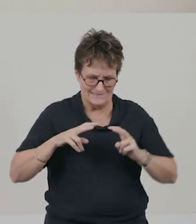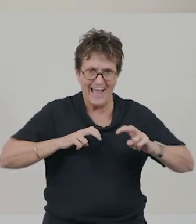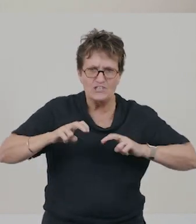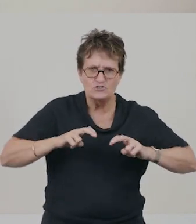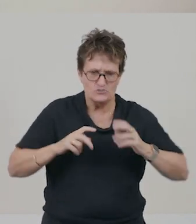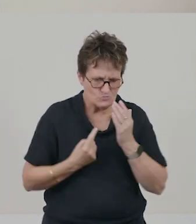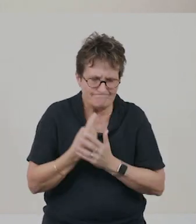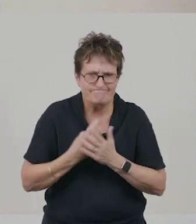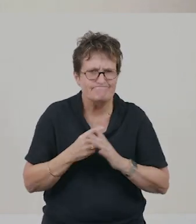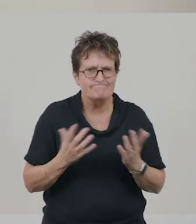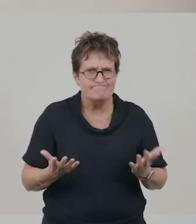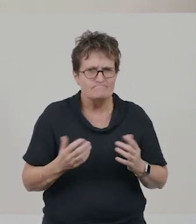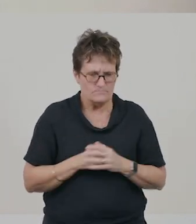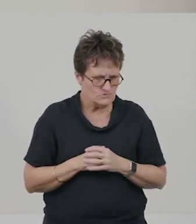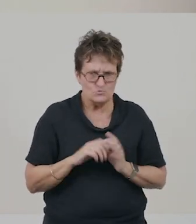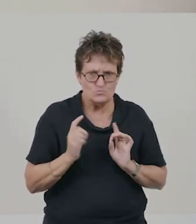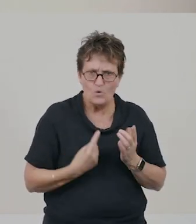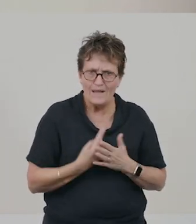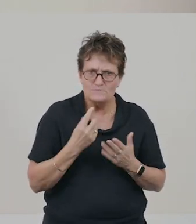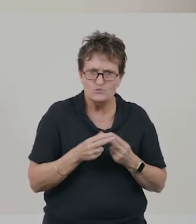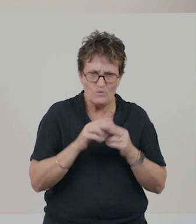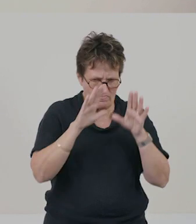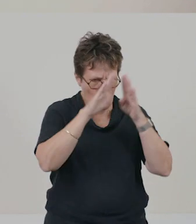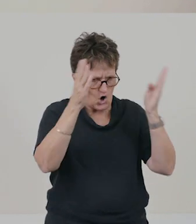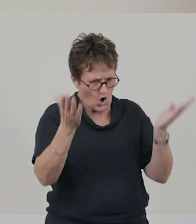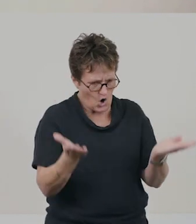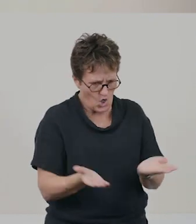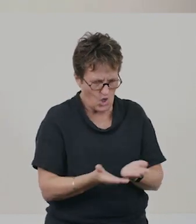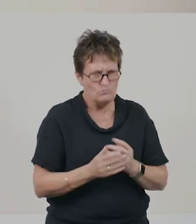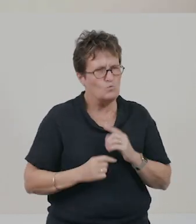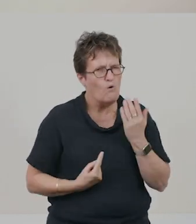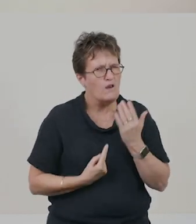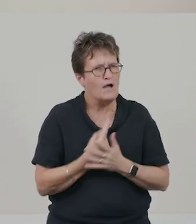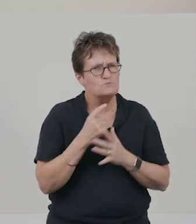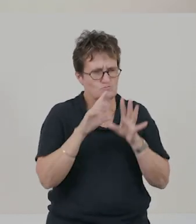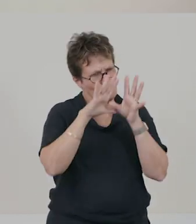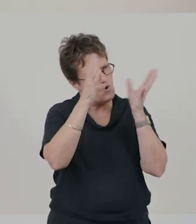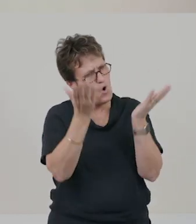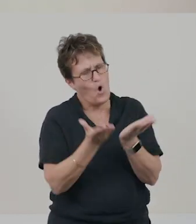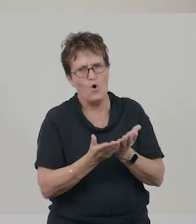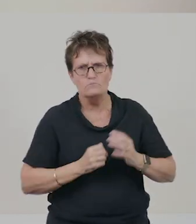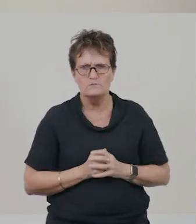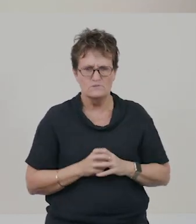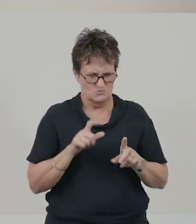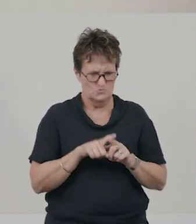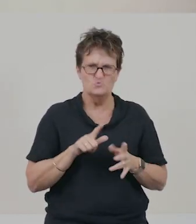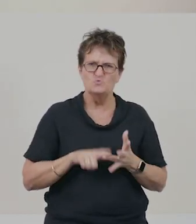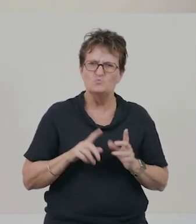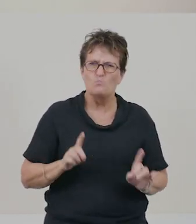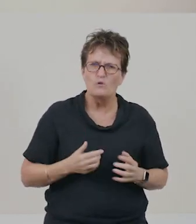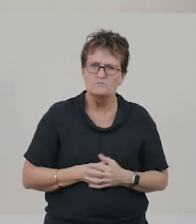happening. What action or happening is taking place? What happens to the globe? What does it